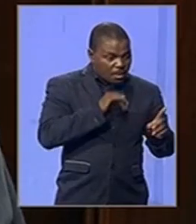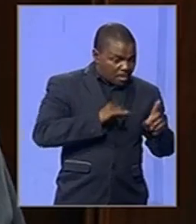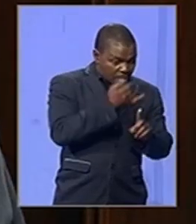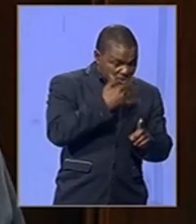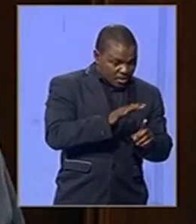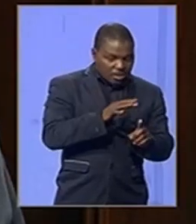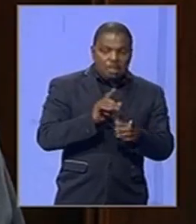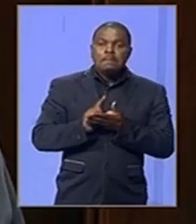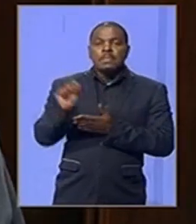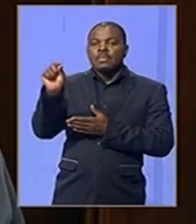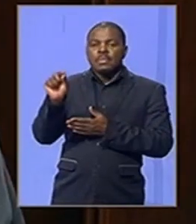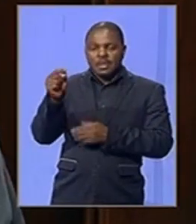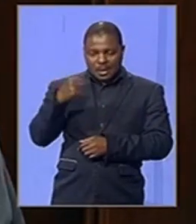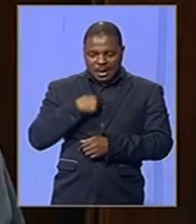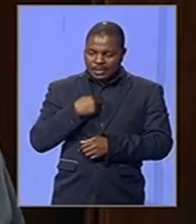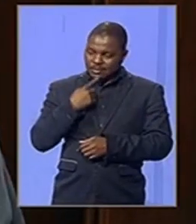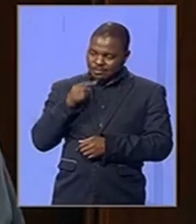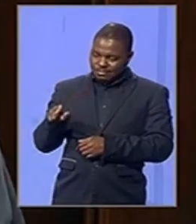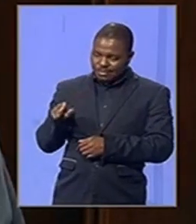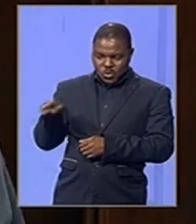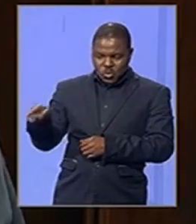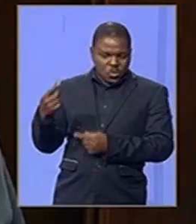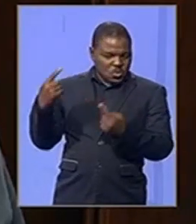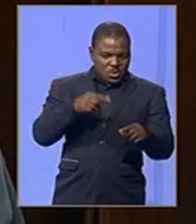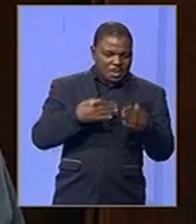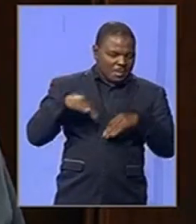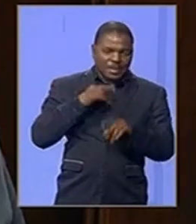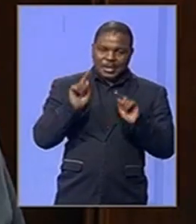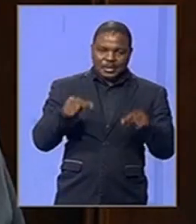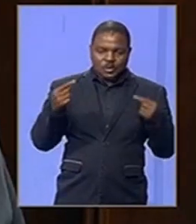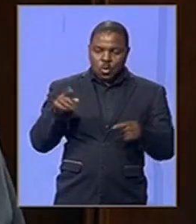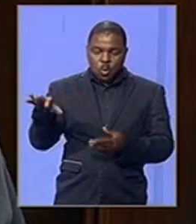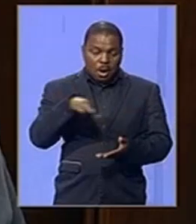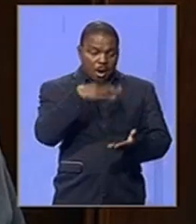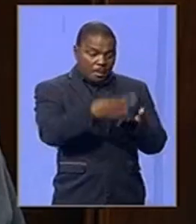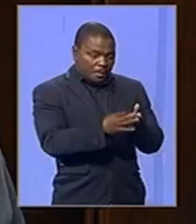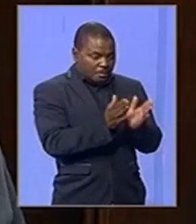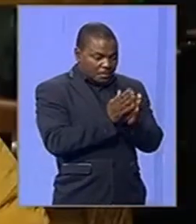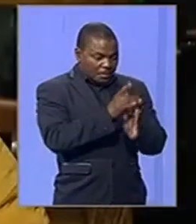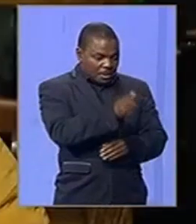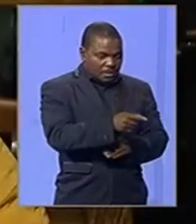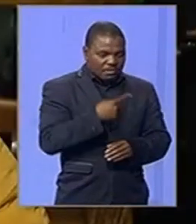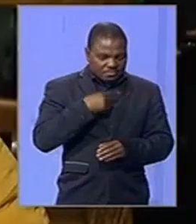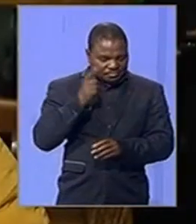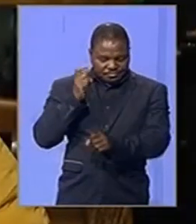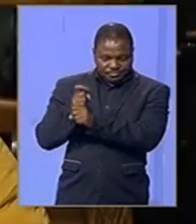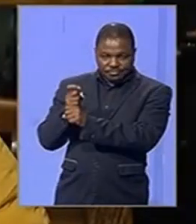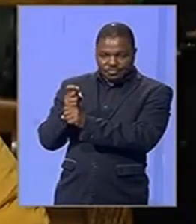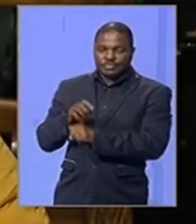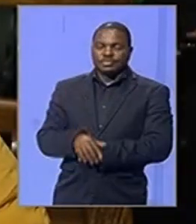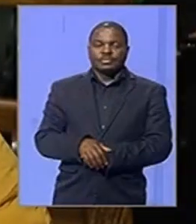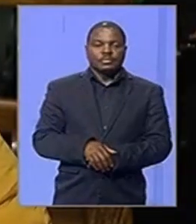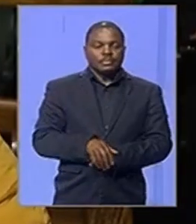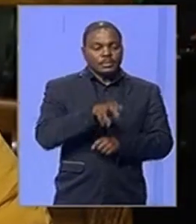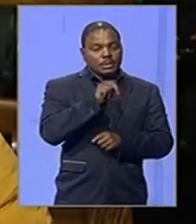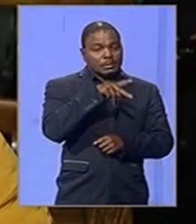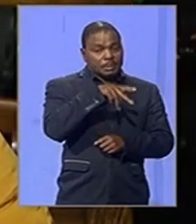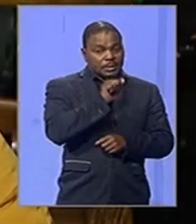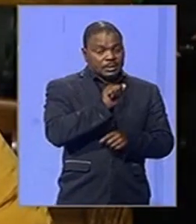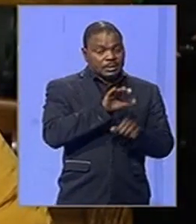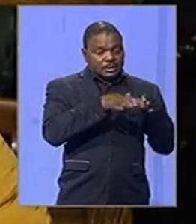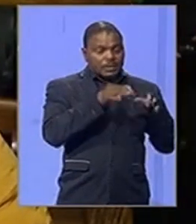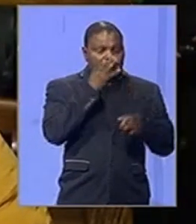that he will not stand his trial, and the application for bail is denied. Botjhotjhisi ba setjhaba bo re bona